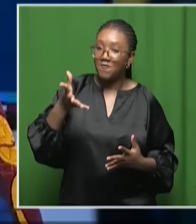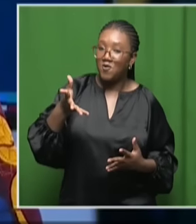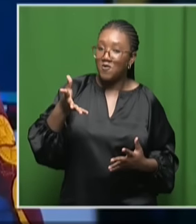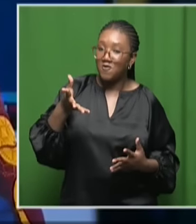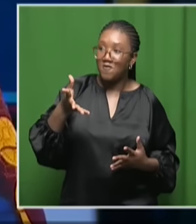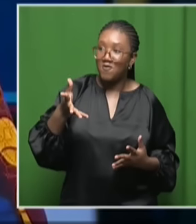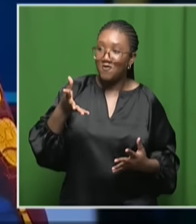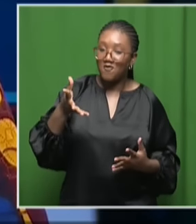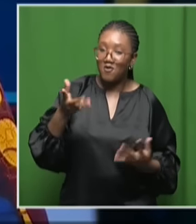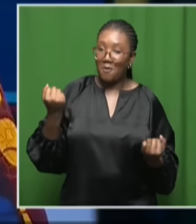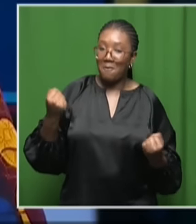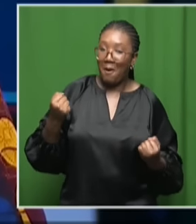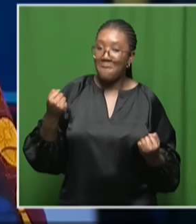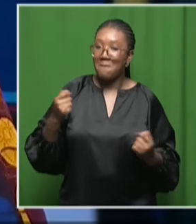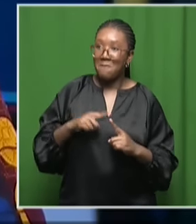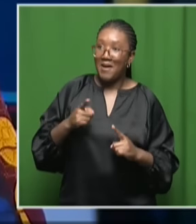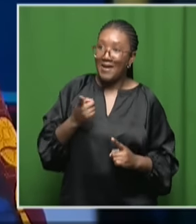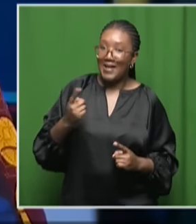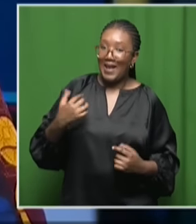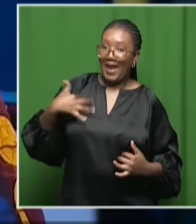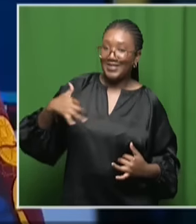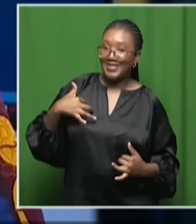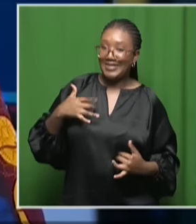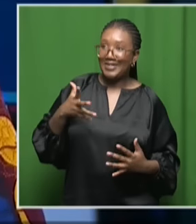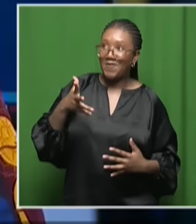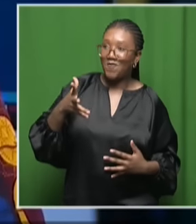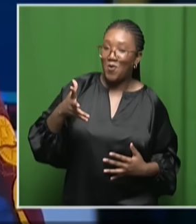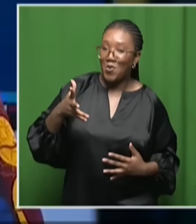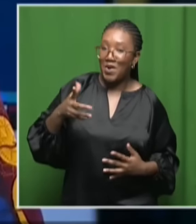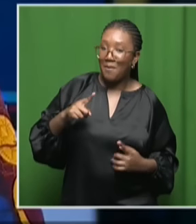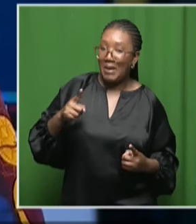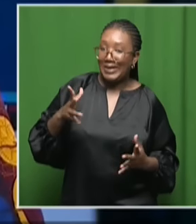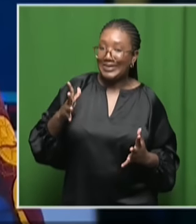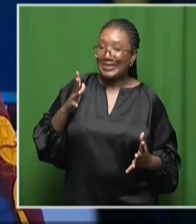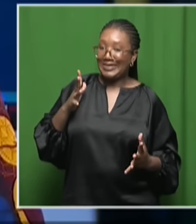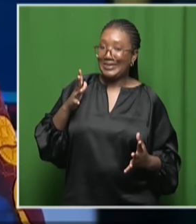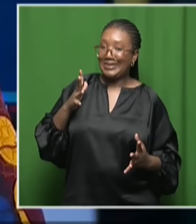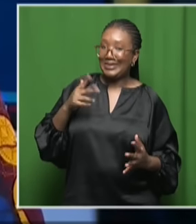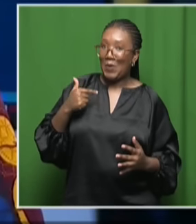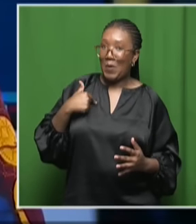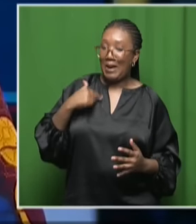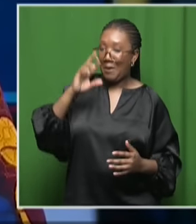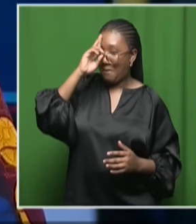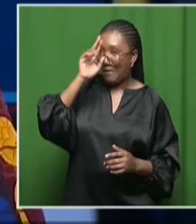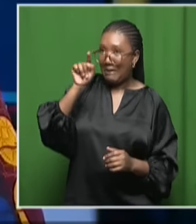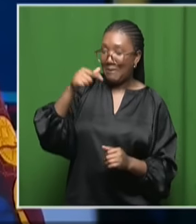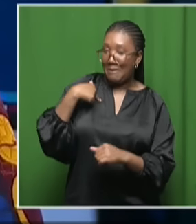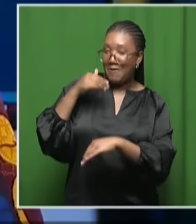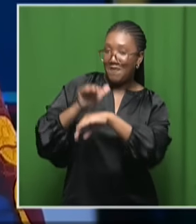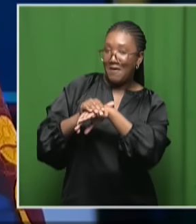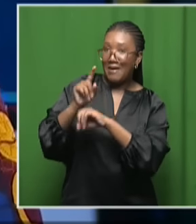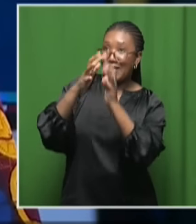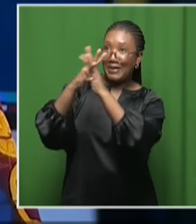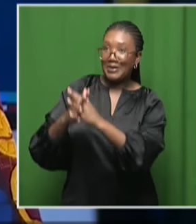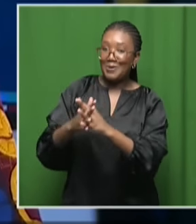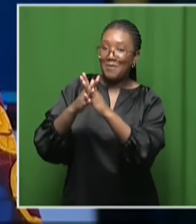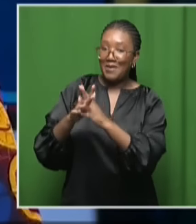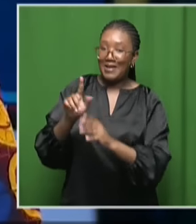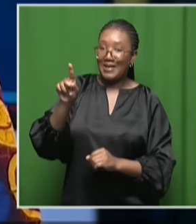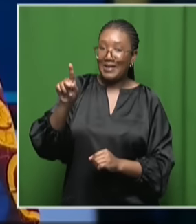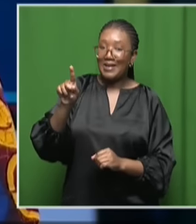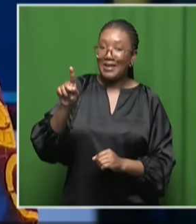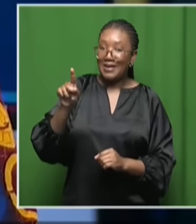Yeah. Because I think that what we're likely to see is that the leaders' declaration, there'll be a statement